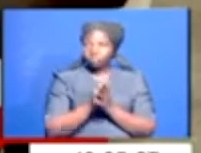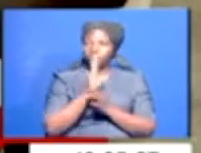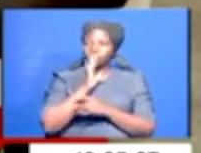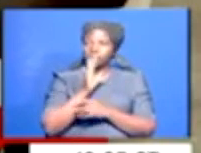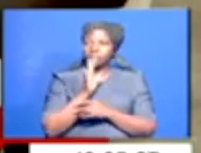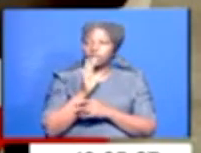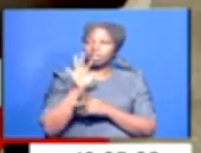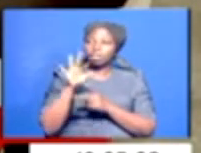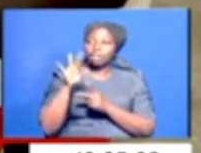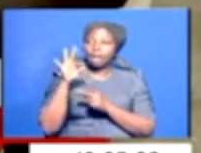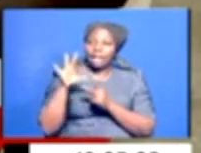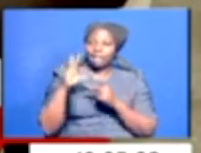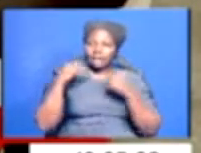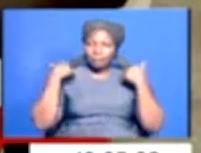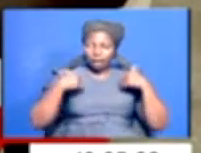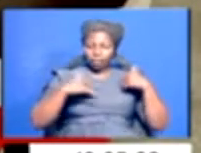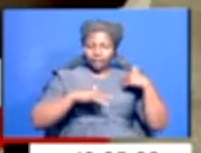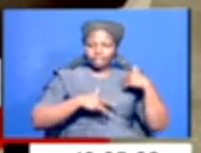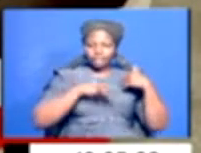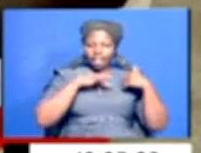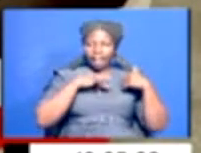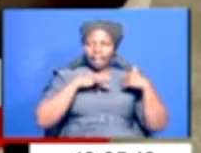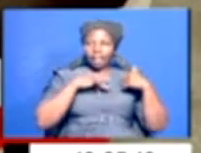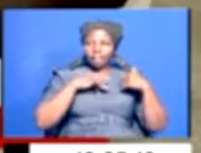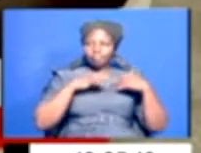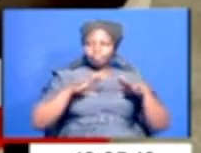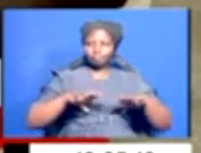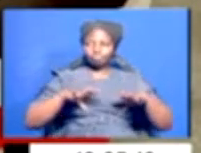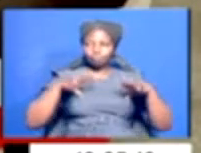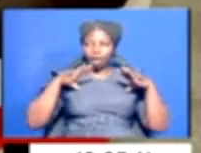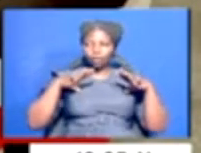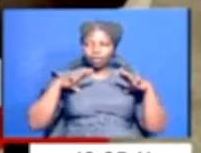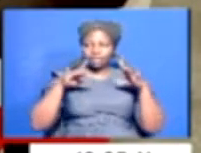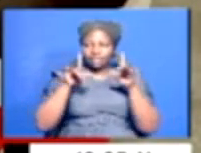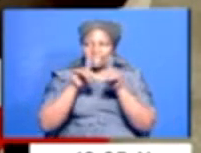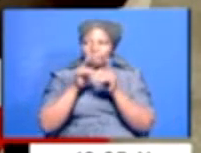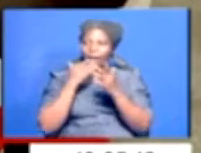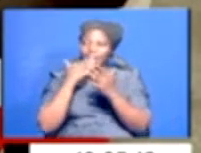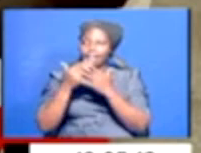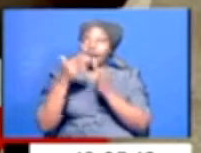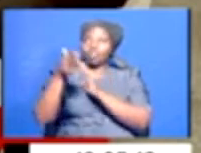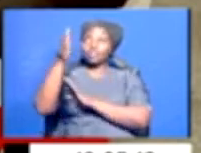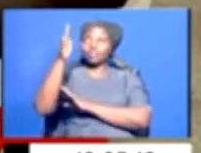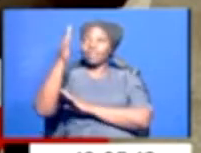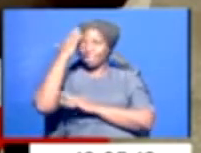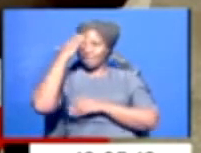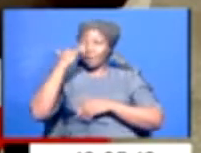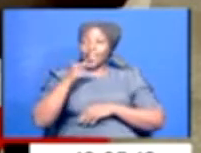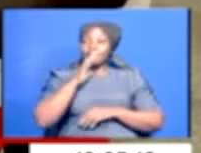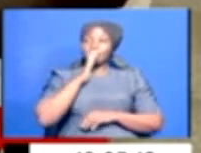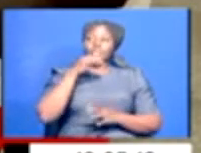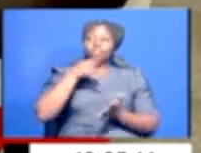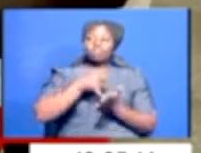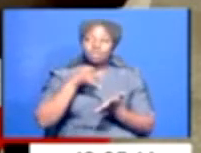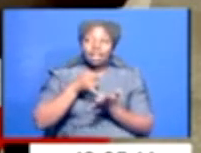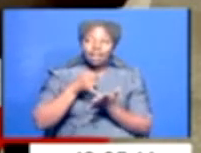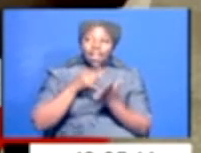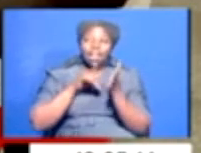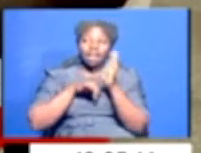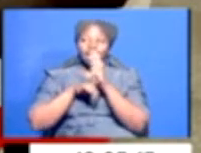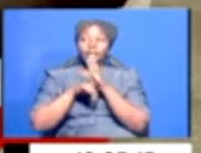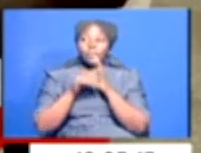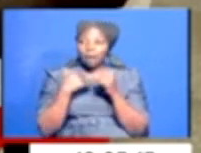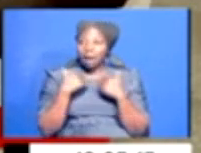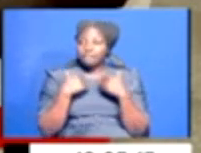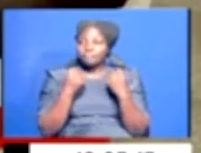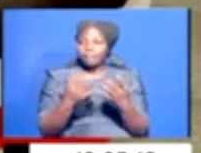I felt proud, and I thank God, because being among, we have several